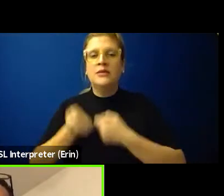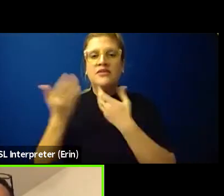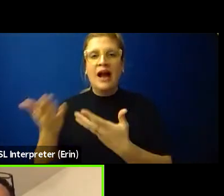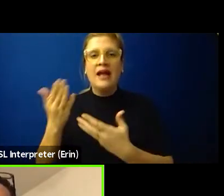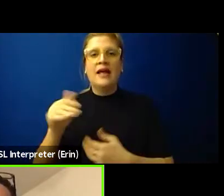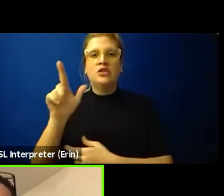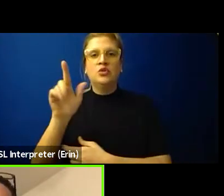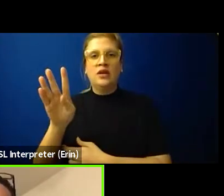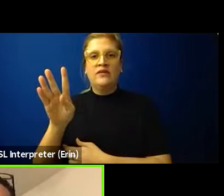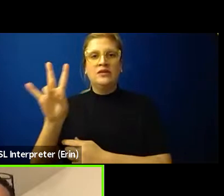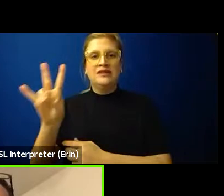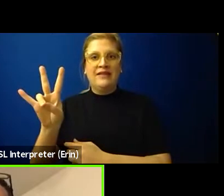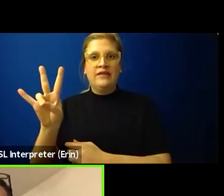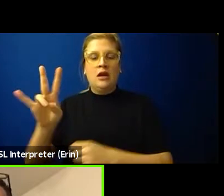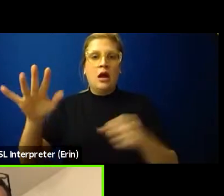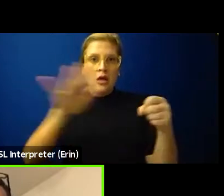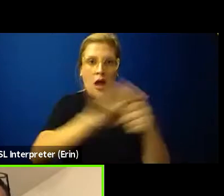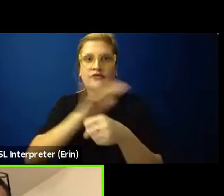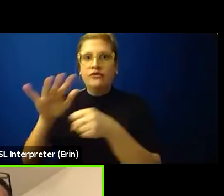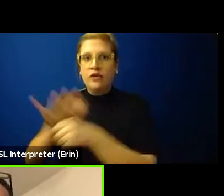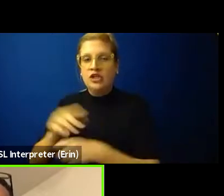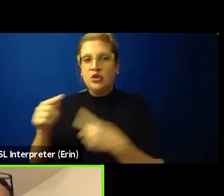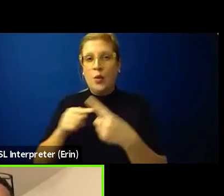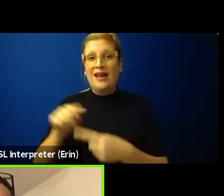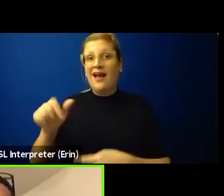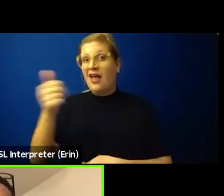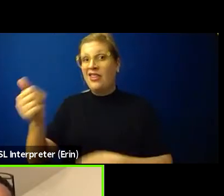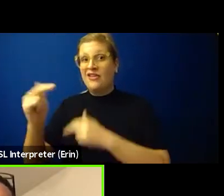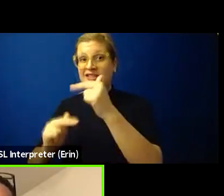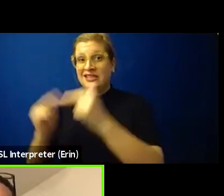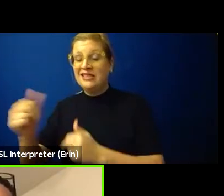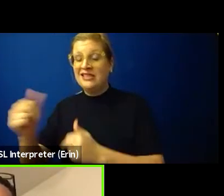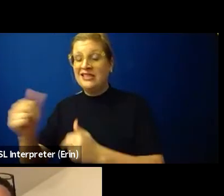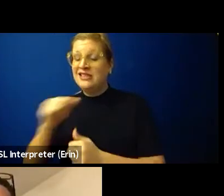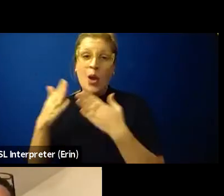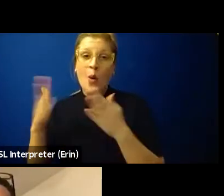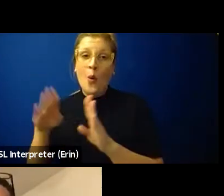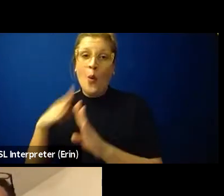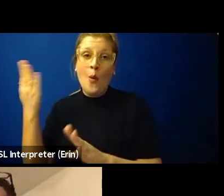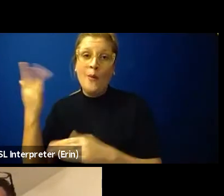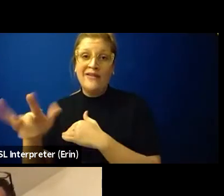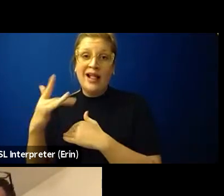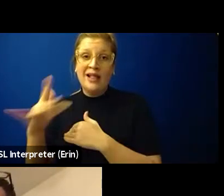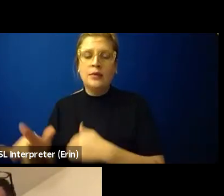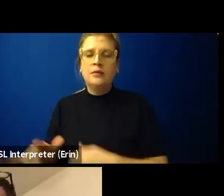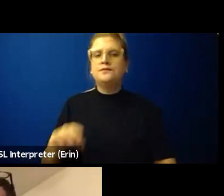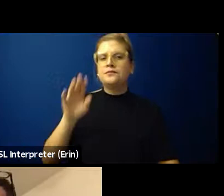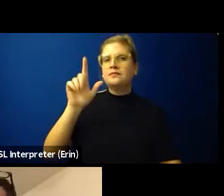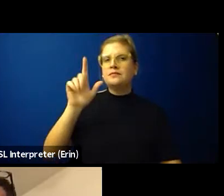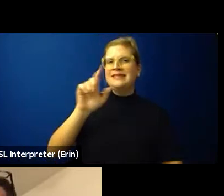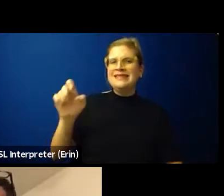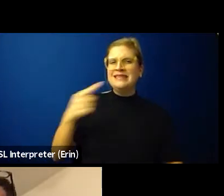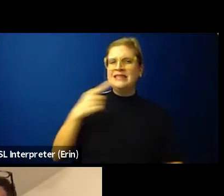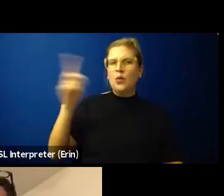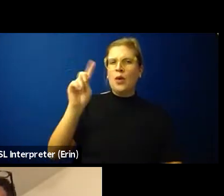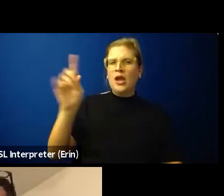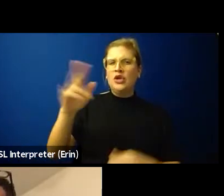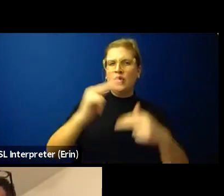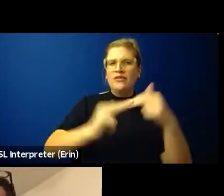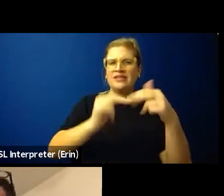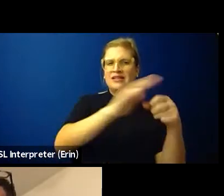coverage when many of these facilities are not open. I have a question. And where are your facilities